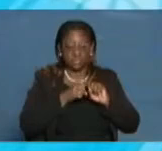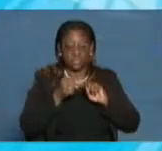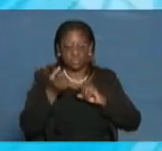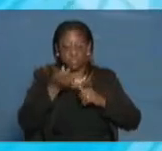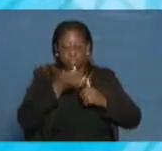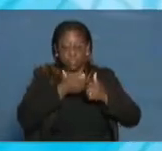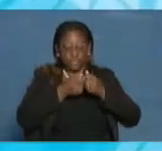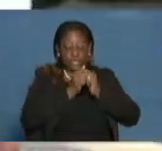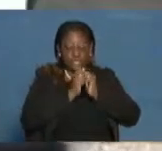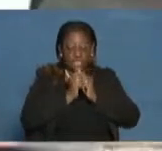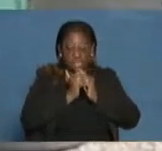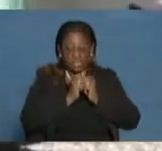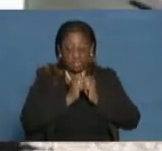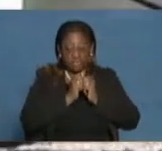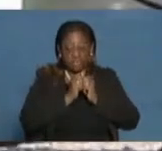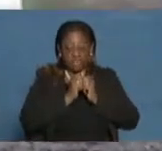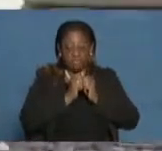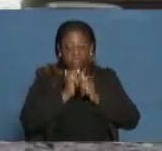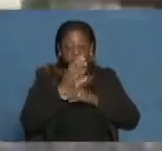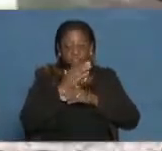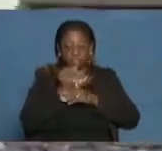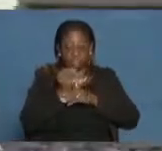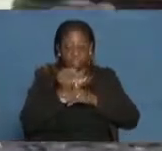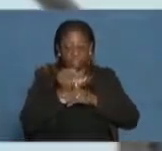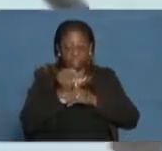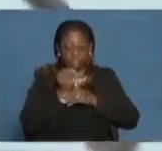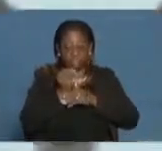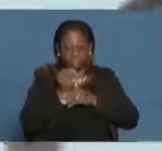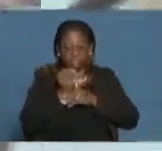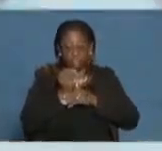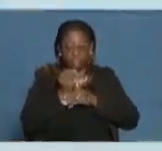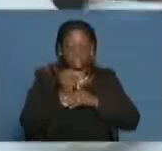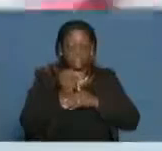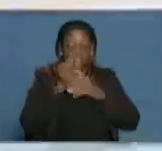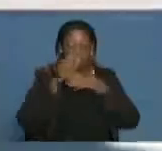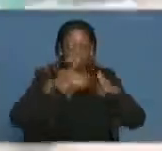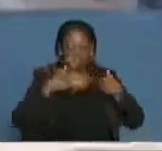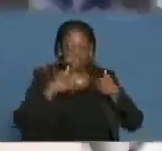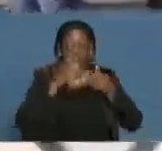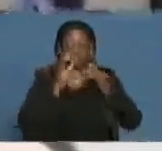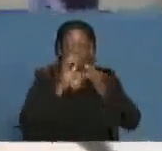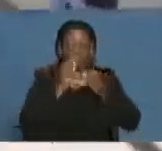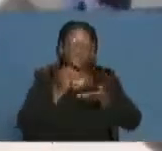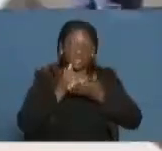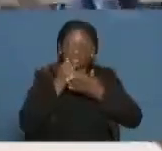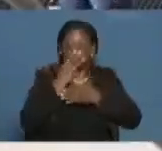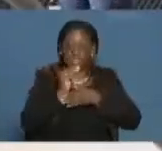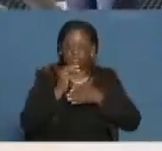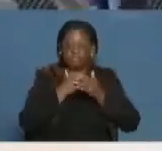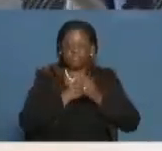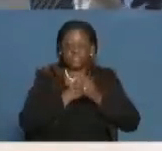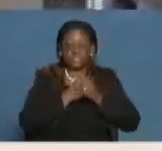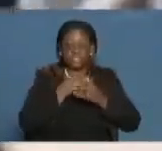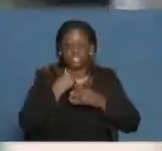facility, the correctional officers, and the therapister from the treatment side. It's a human